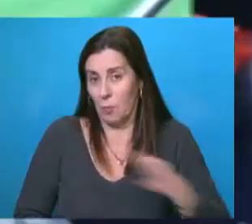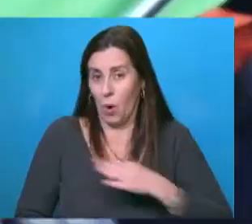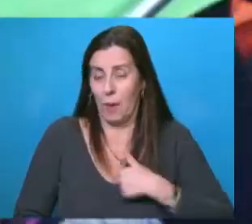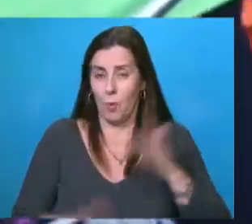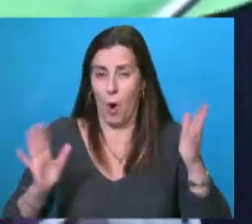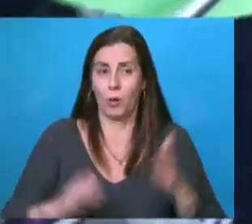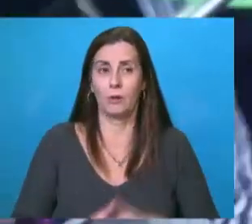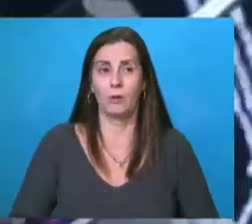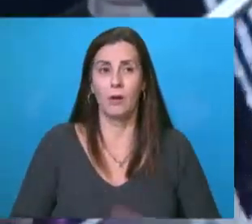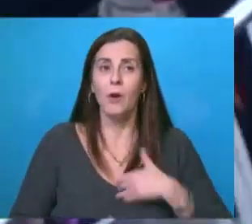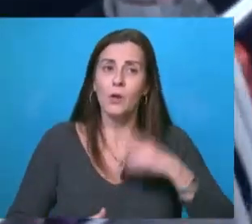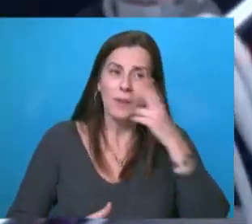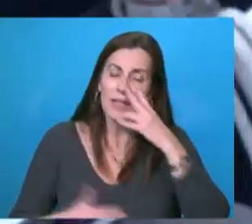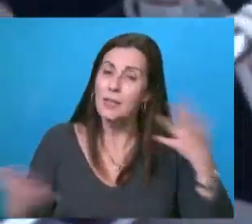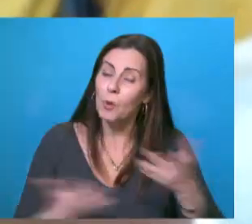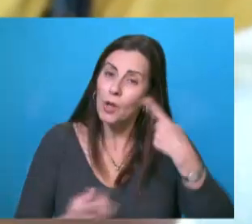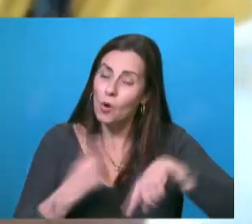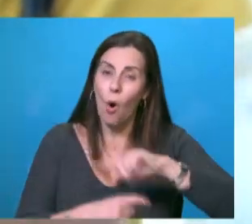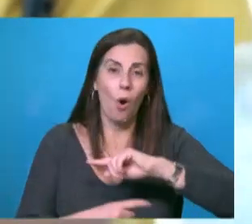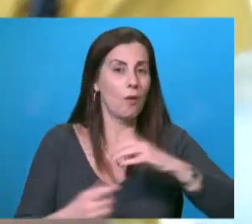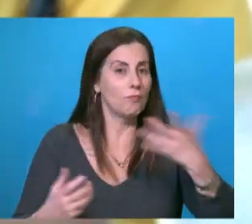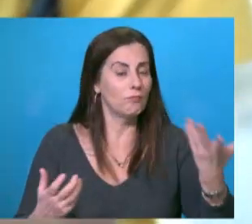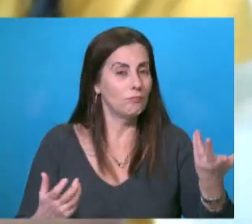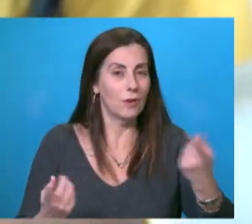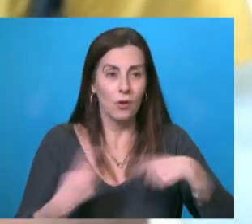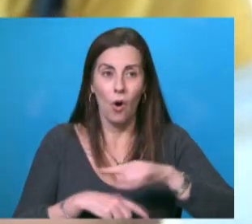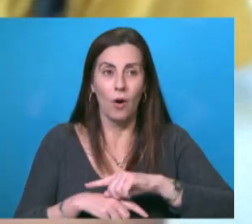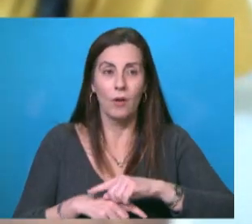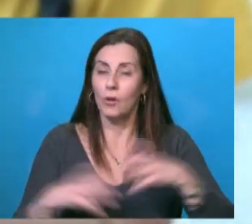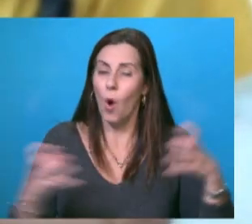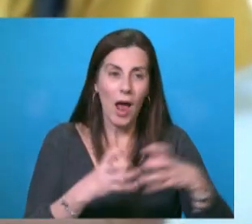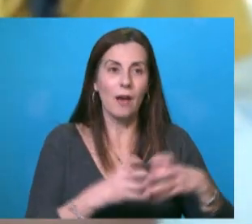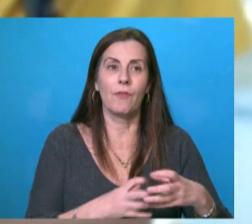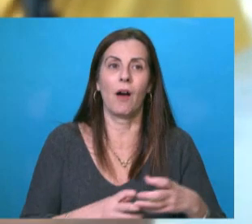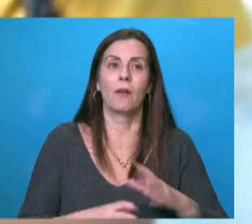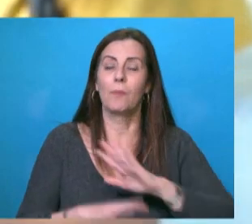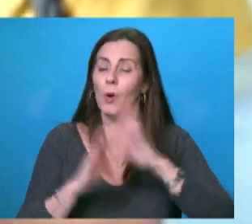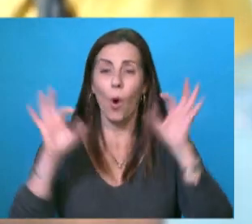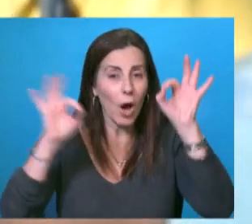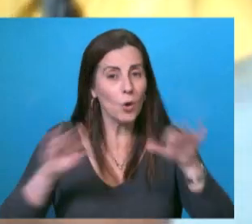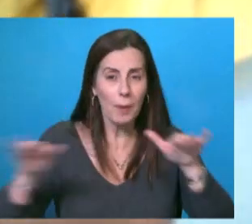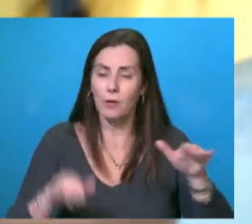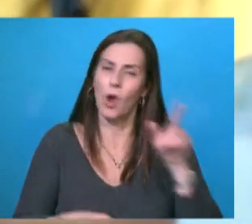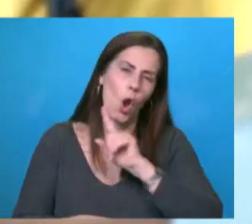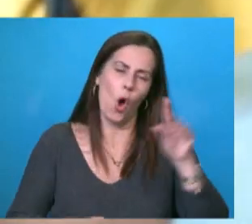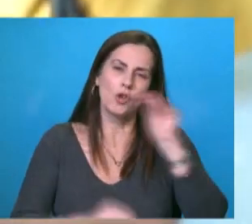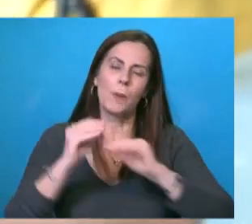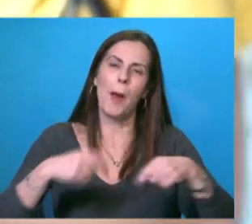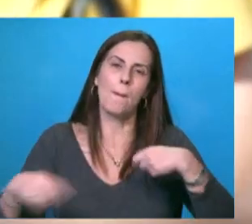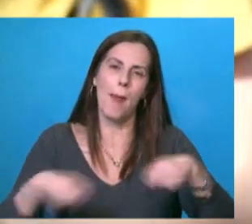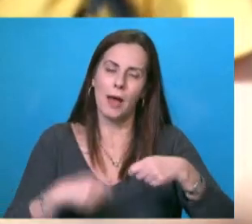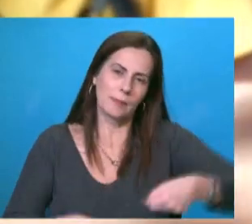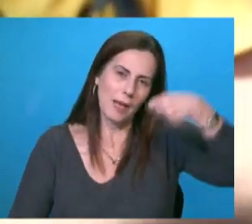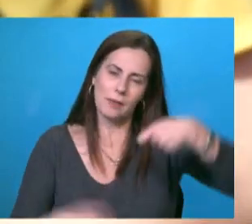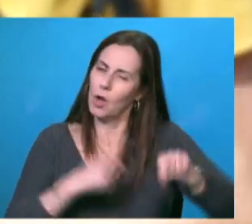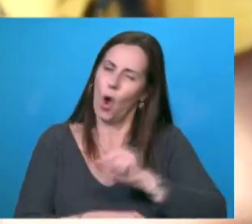we're trying to push it even more for every company and every shop in Thailand to not use any single-use plastic bags